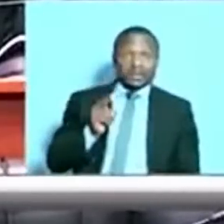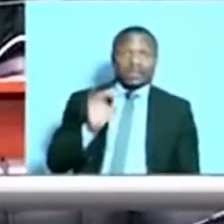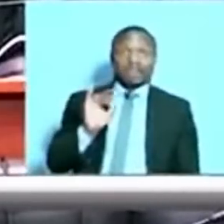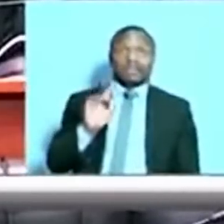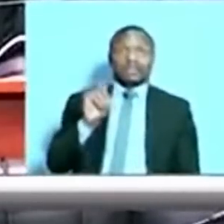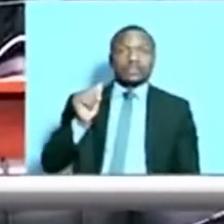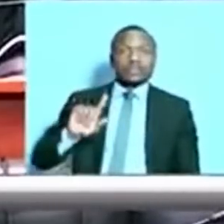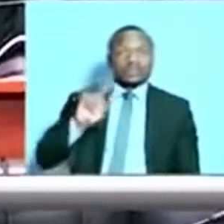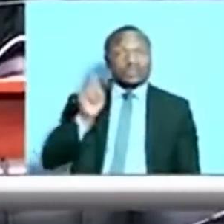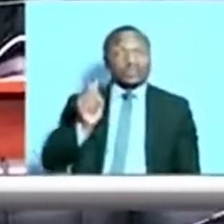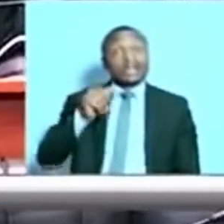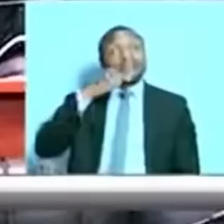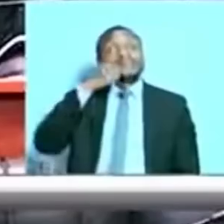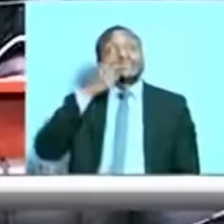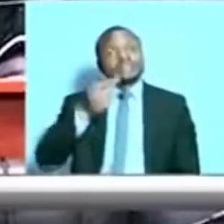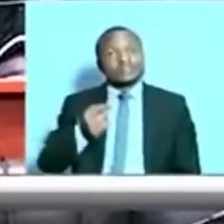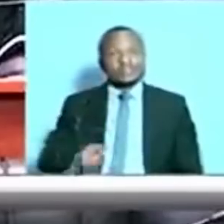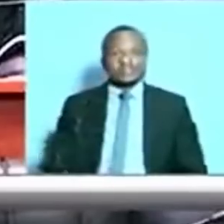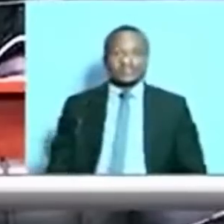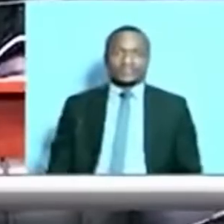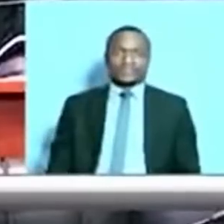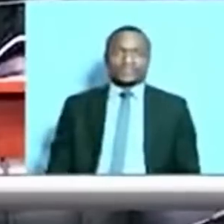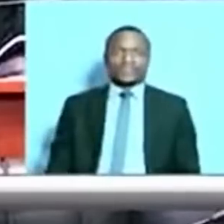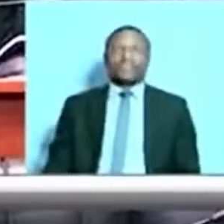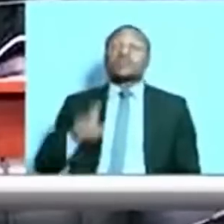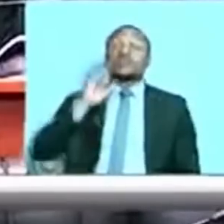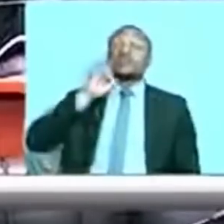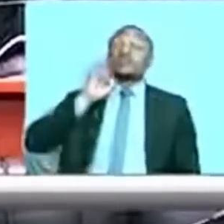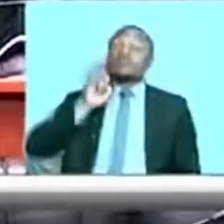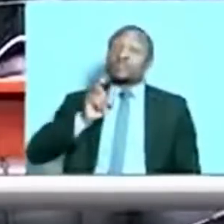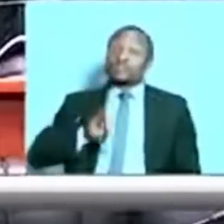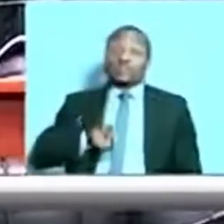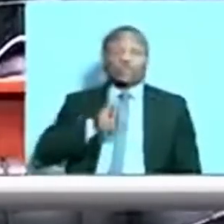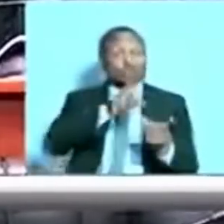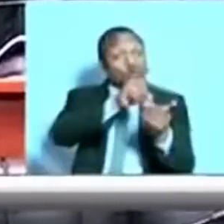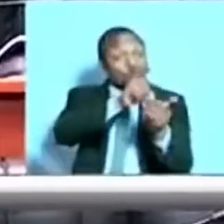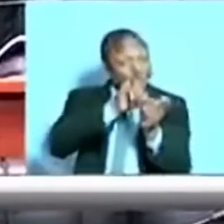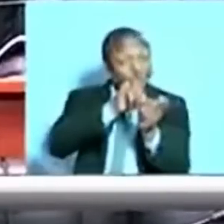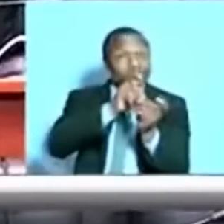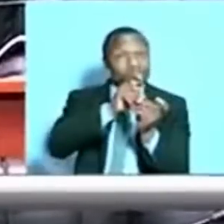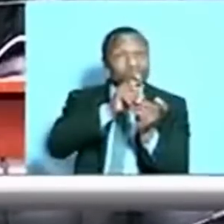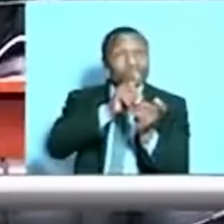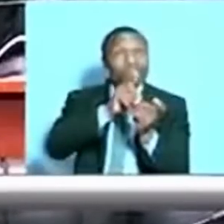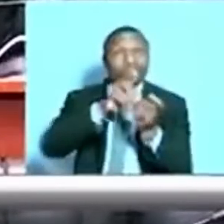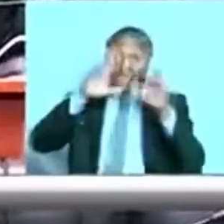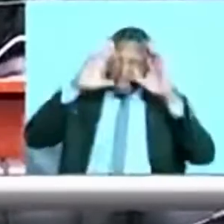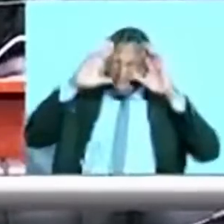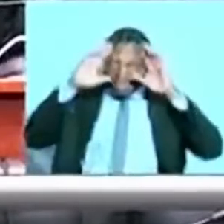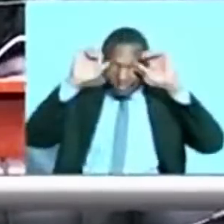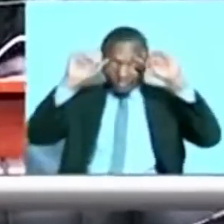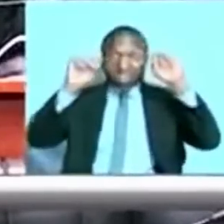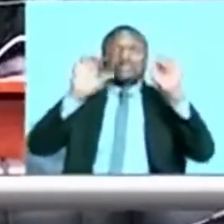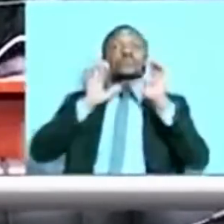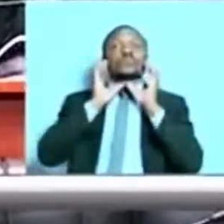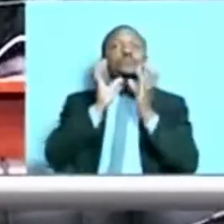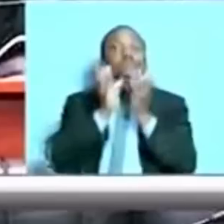has indicated that we should emulate the President of